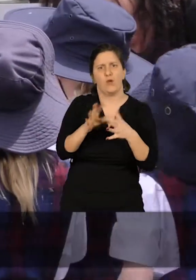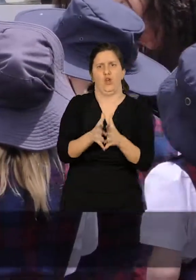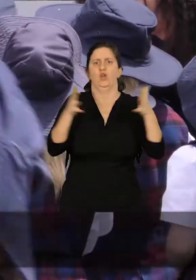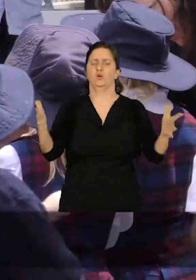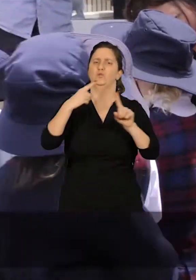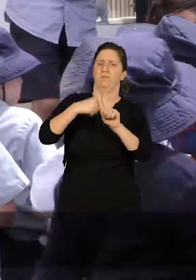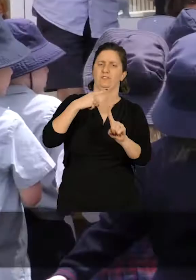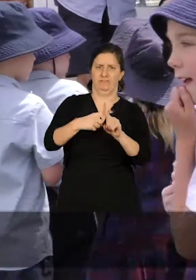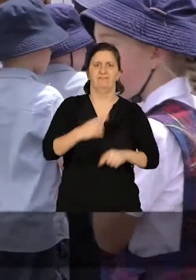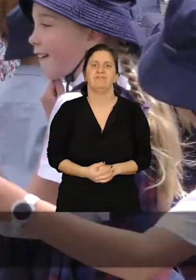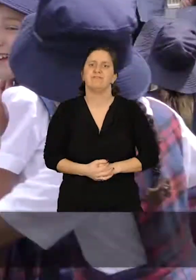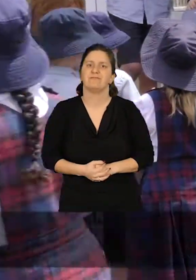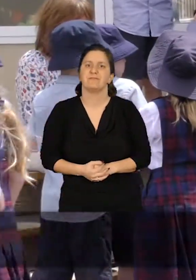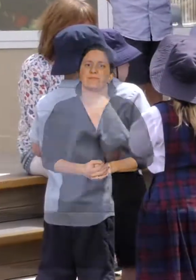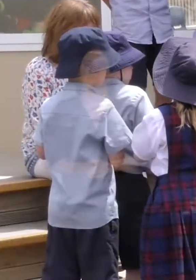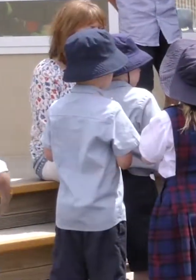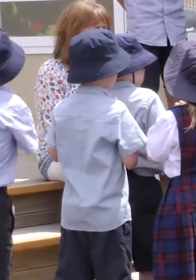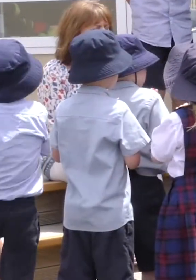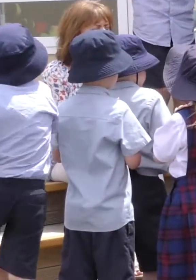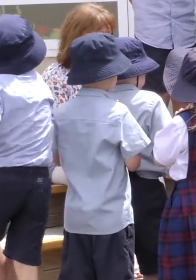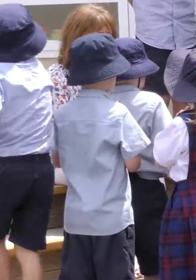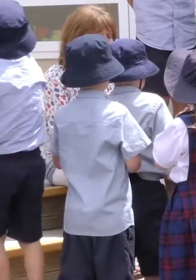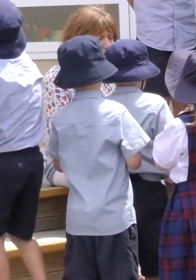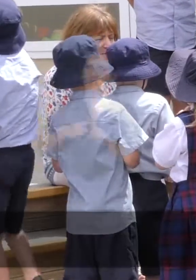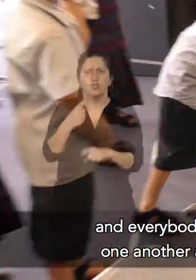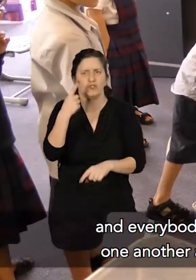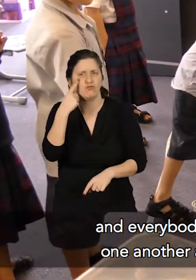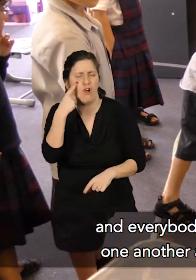So that's been hugely positive. And